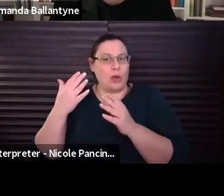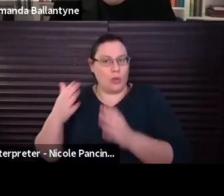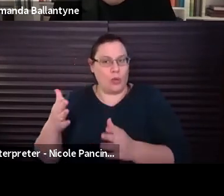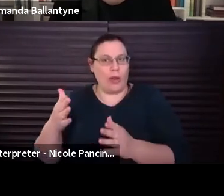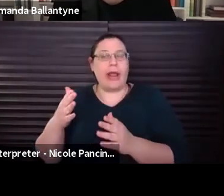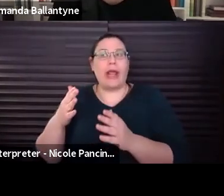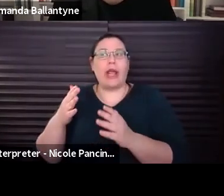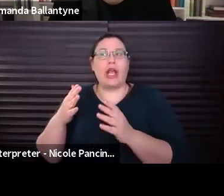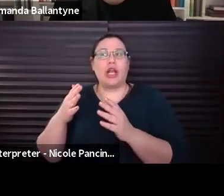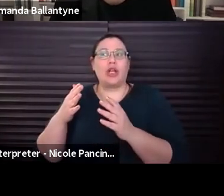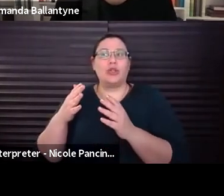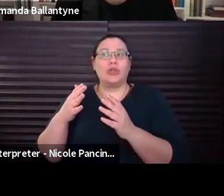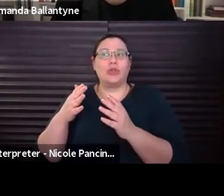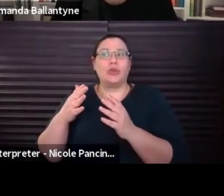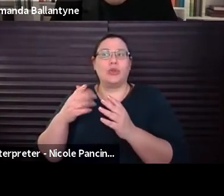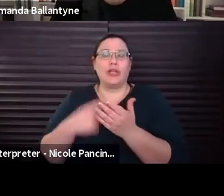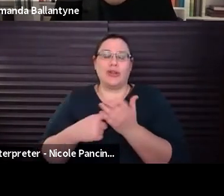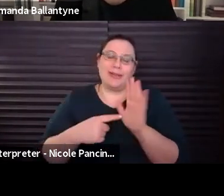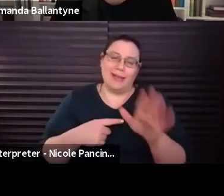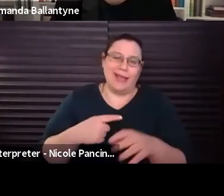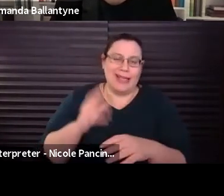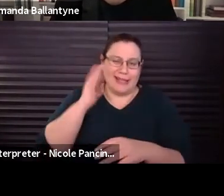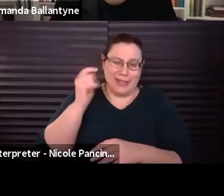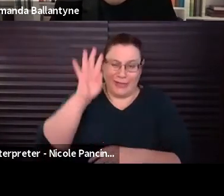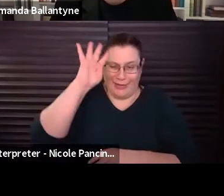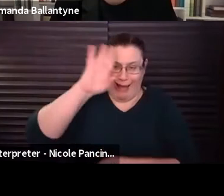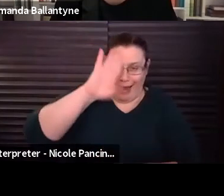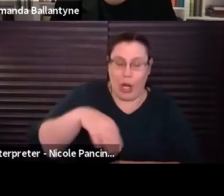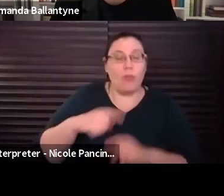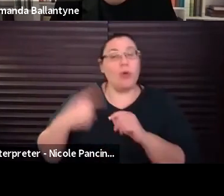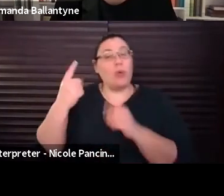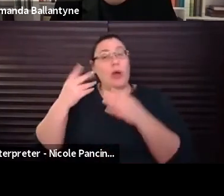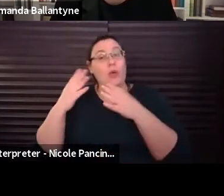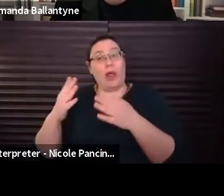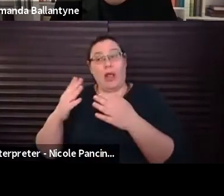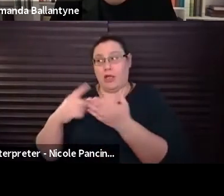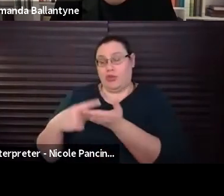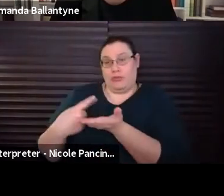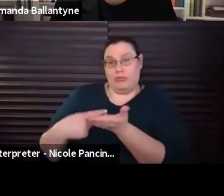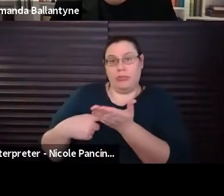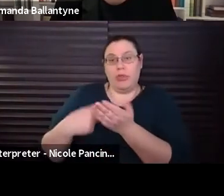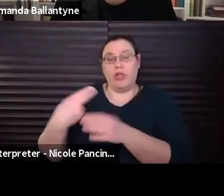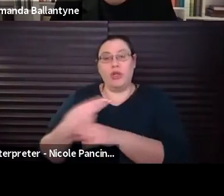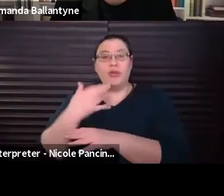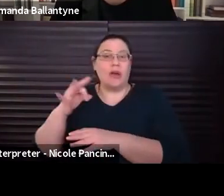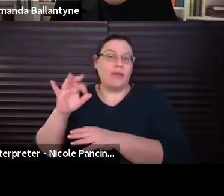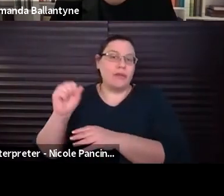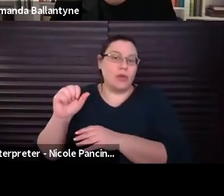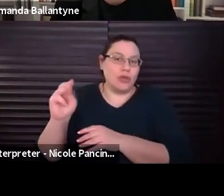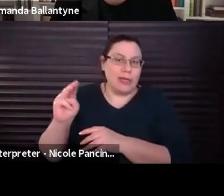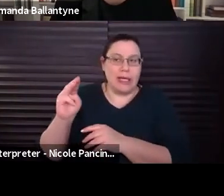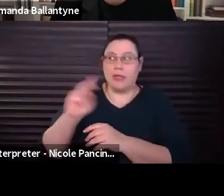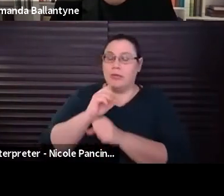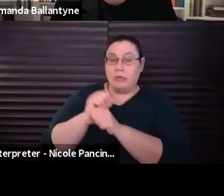address this is going to sound a little sideways, but one way to actually address like the use of social media to monitor